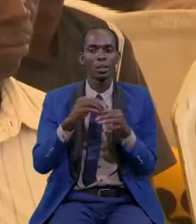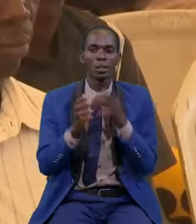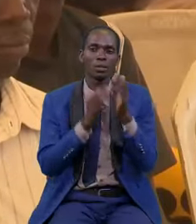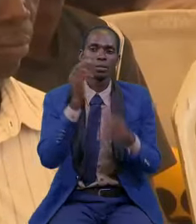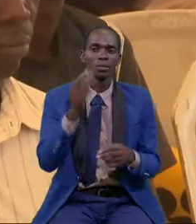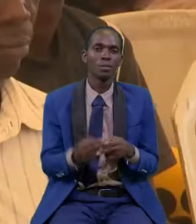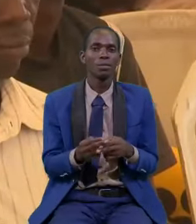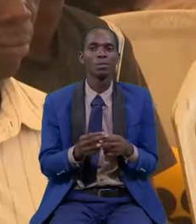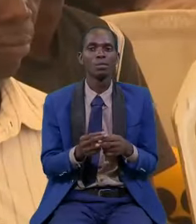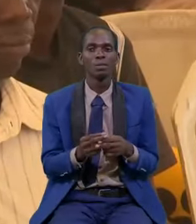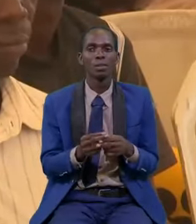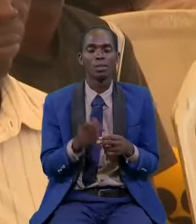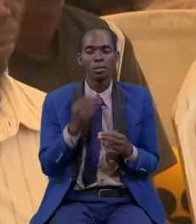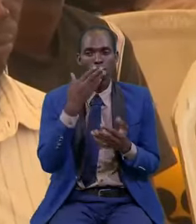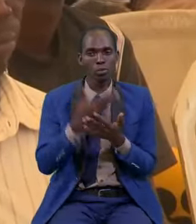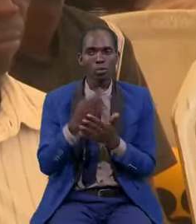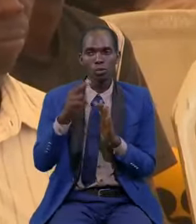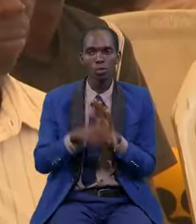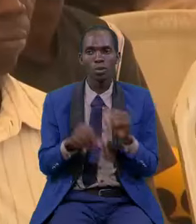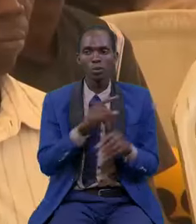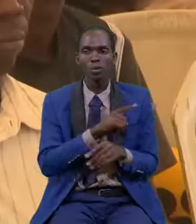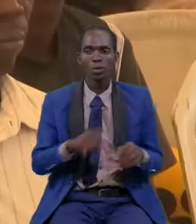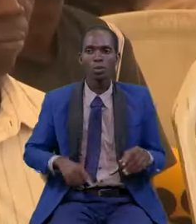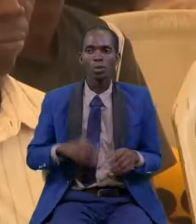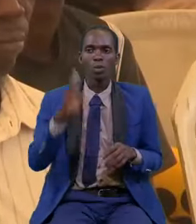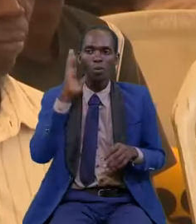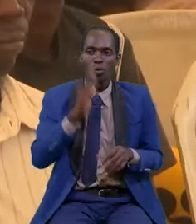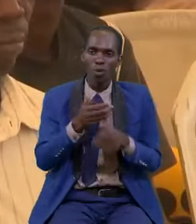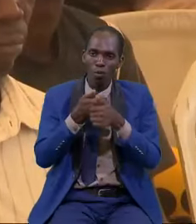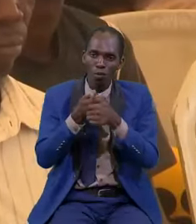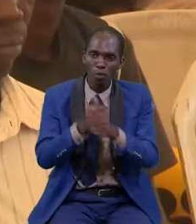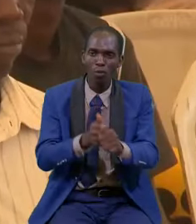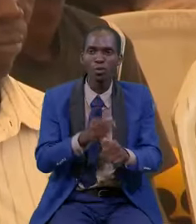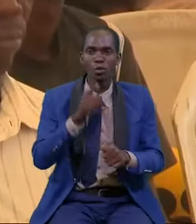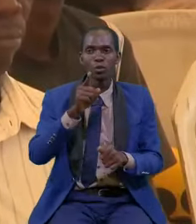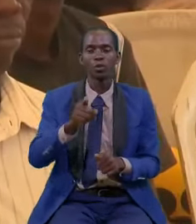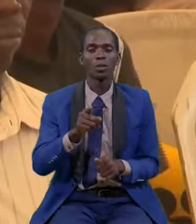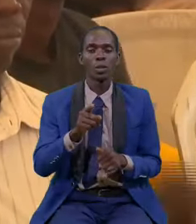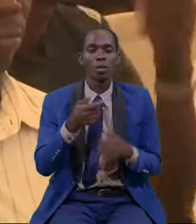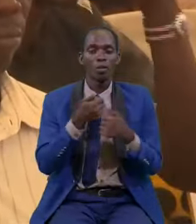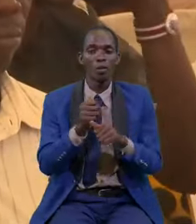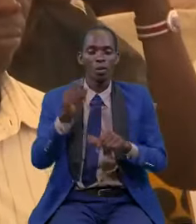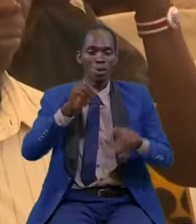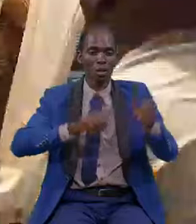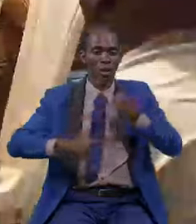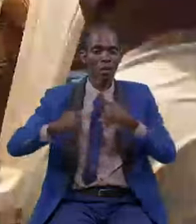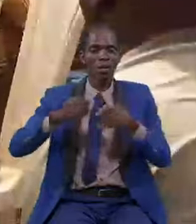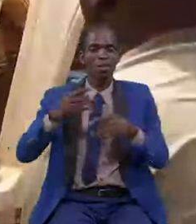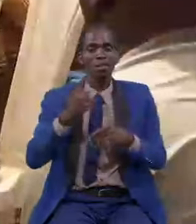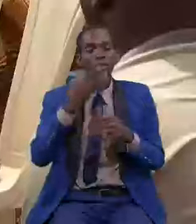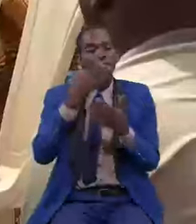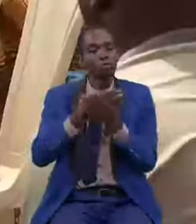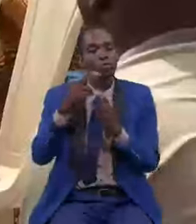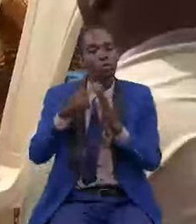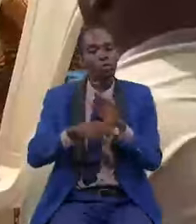The goodness of the Lord will be following after me every day. Say